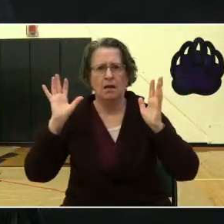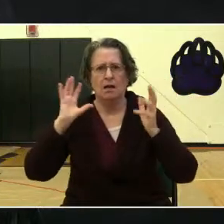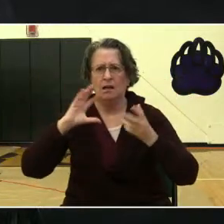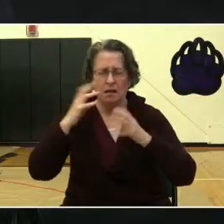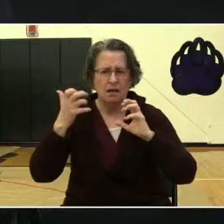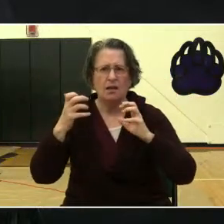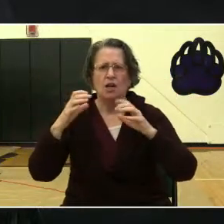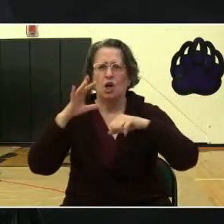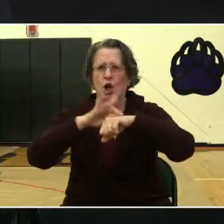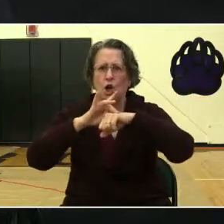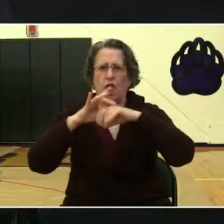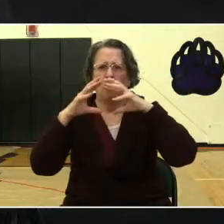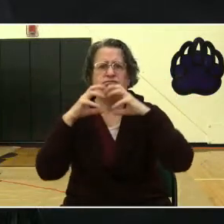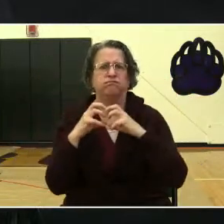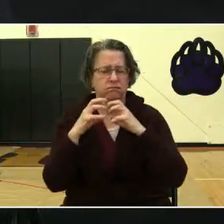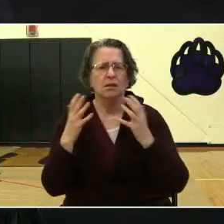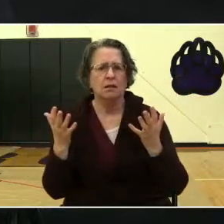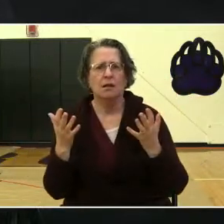L